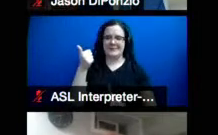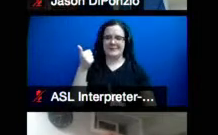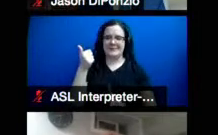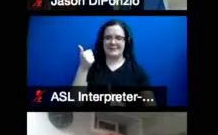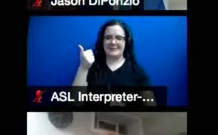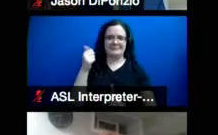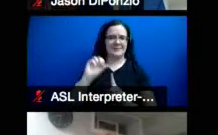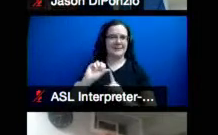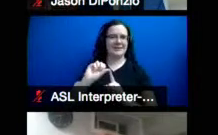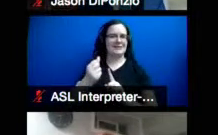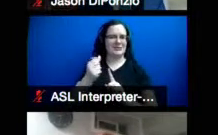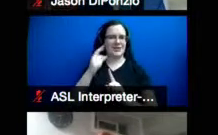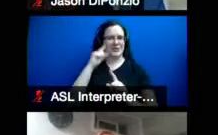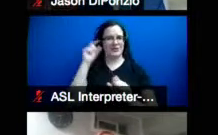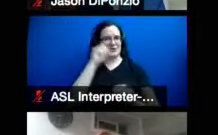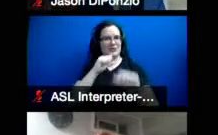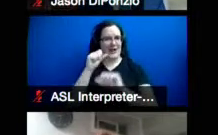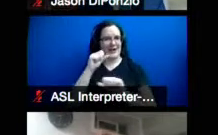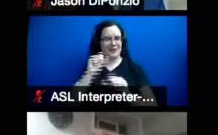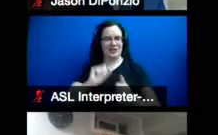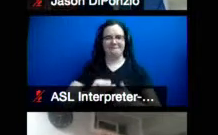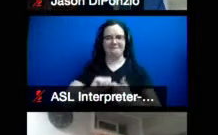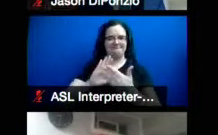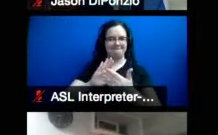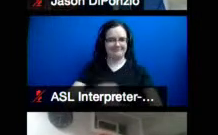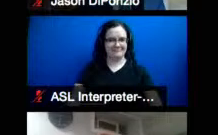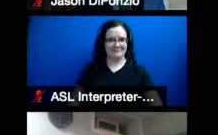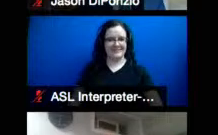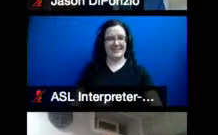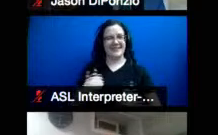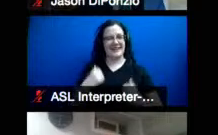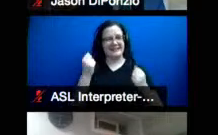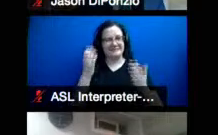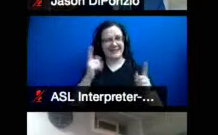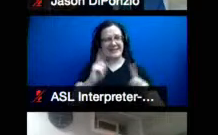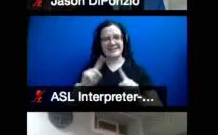situation and strategy in dealing with so many different components.